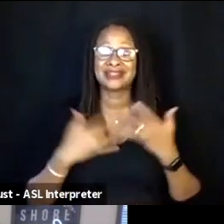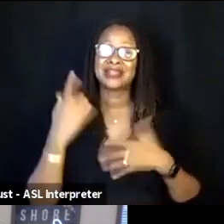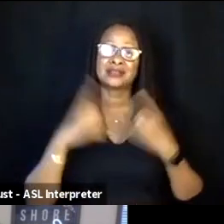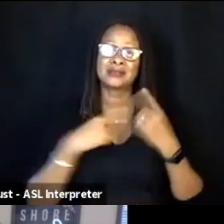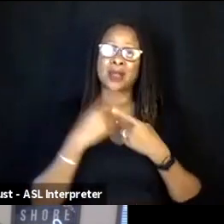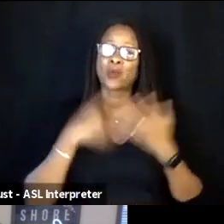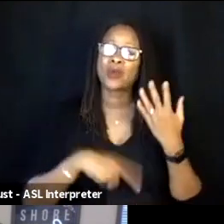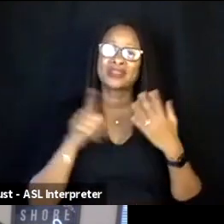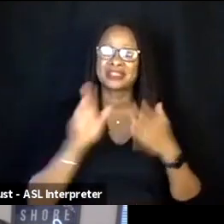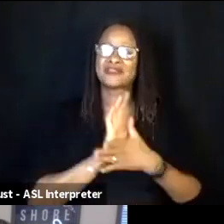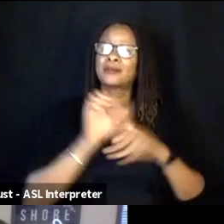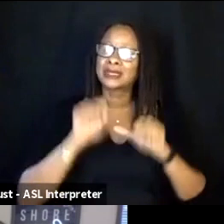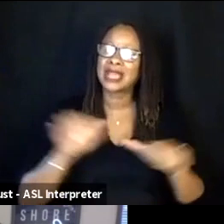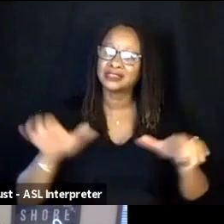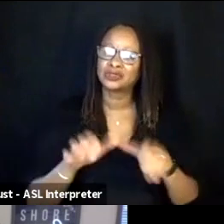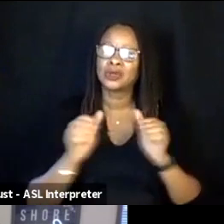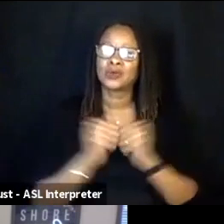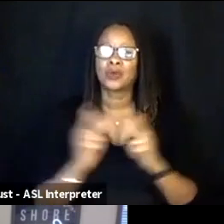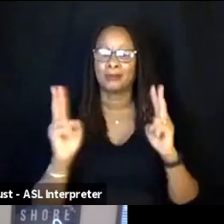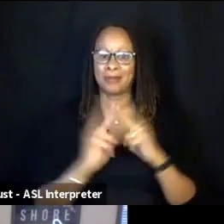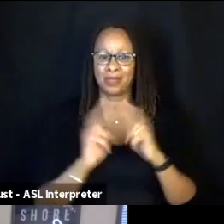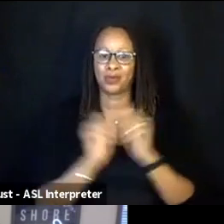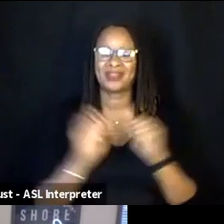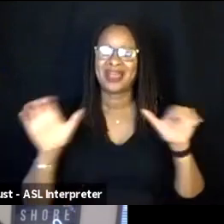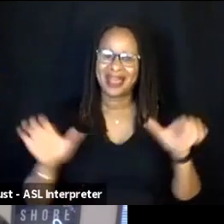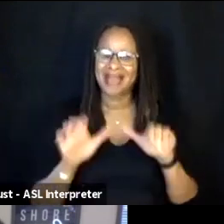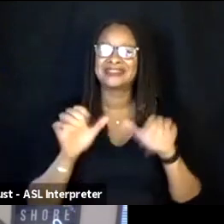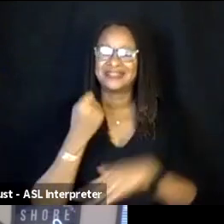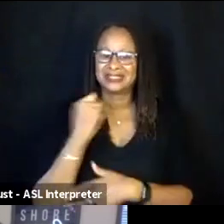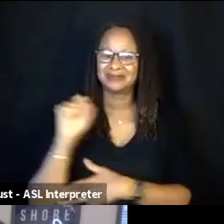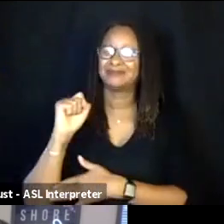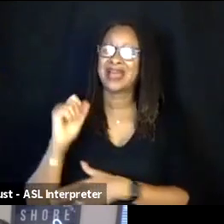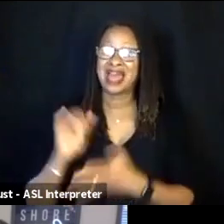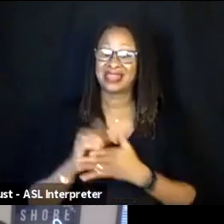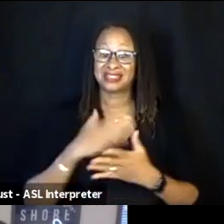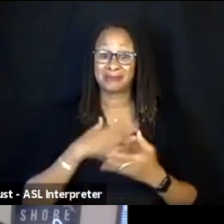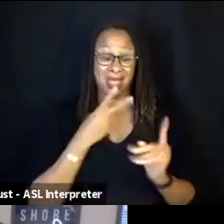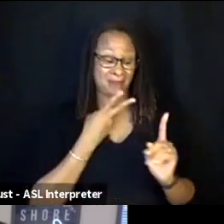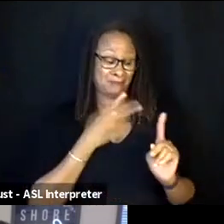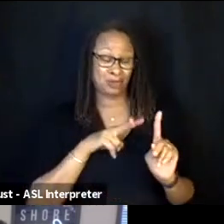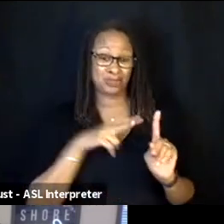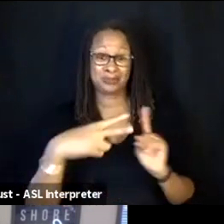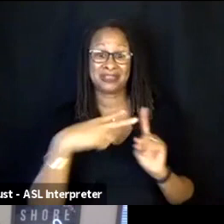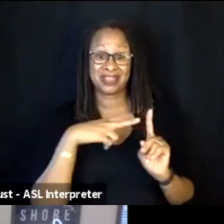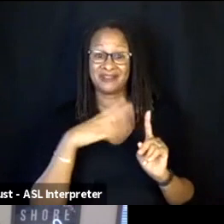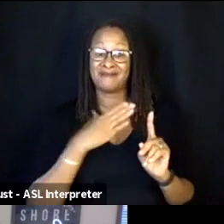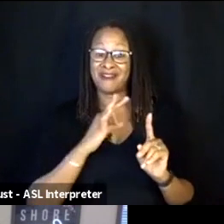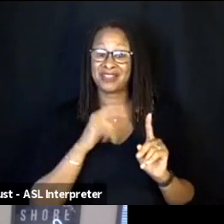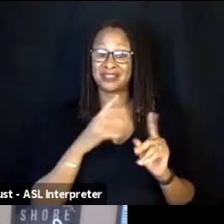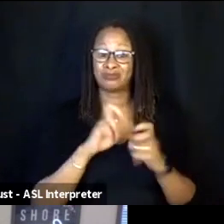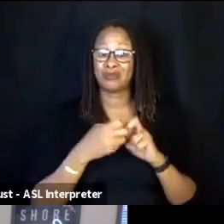do when paired with that activism. So that's my view of this issue in my corner of the world, but I